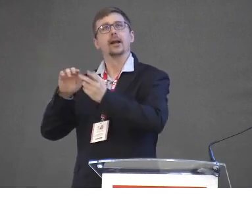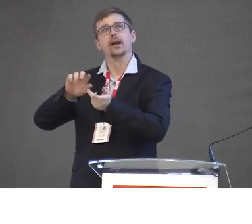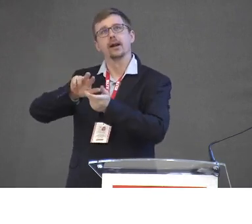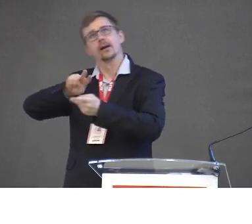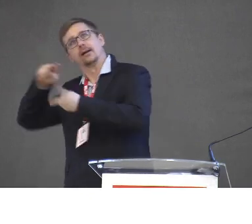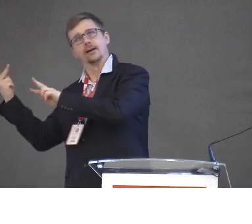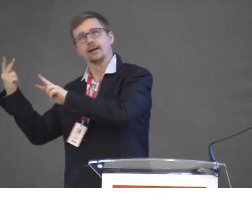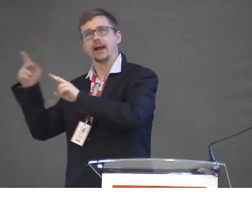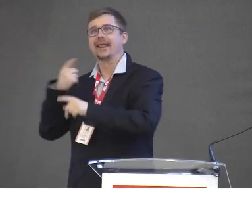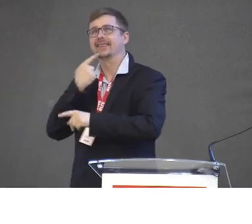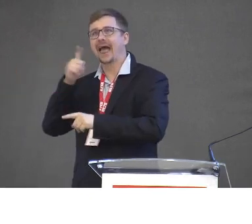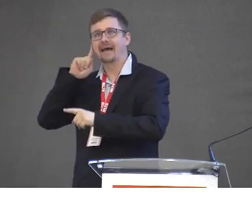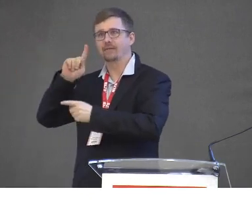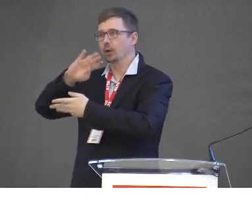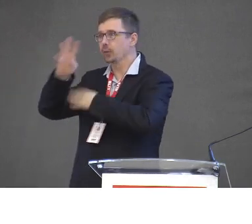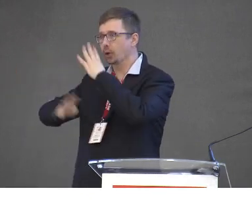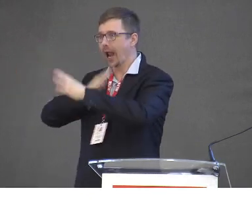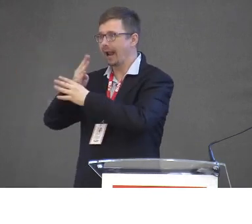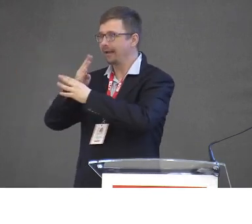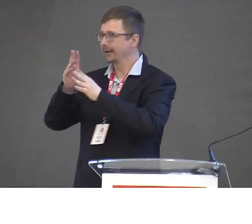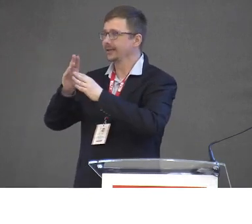the learners are hearing,